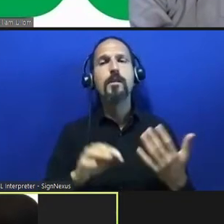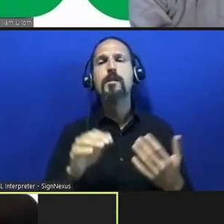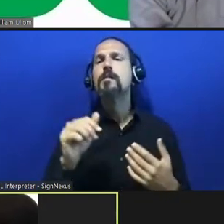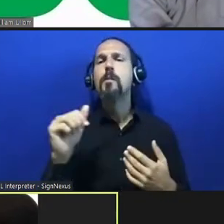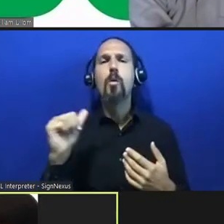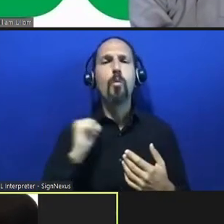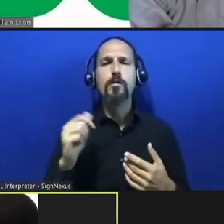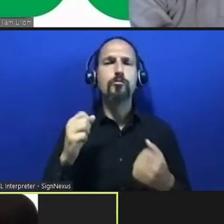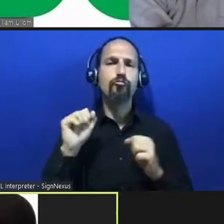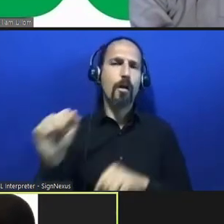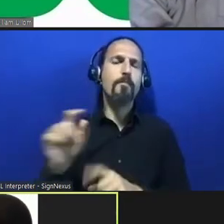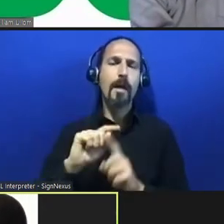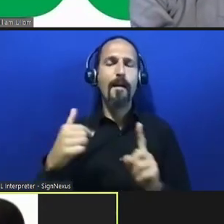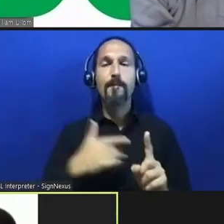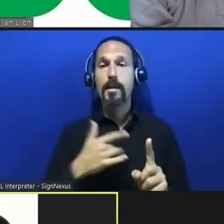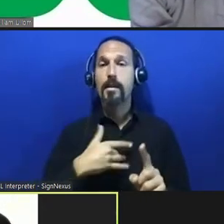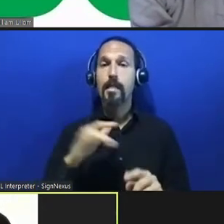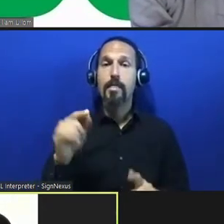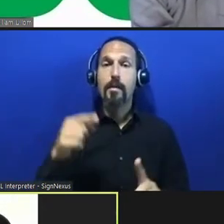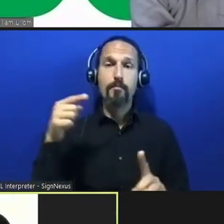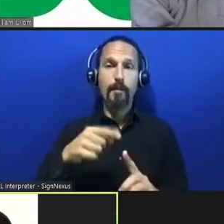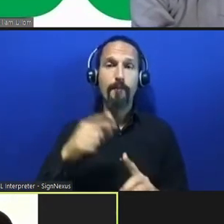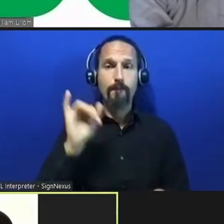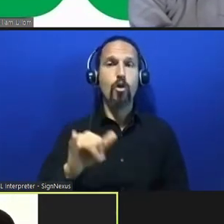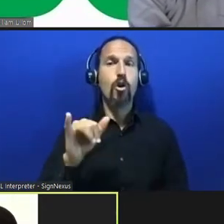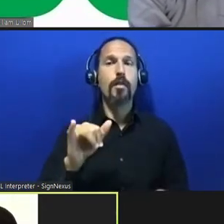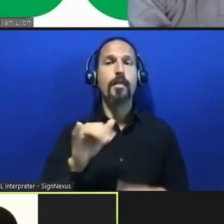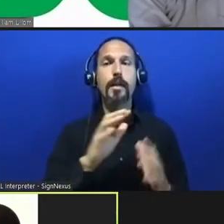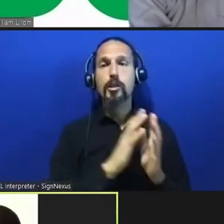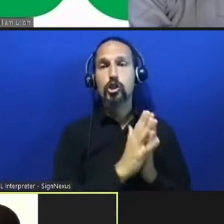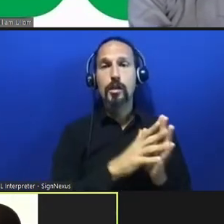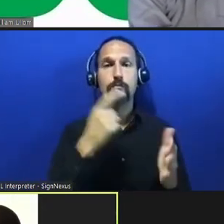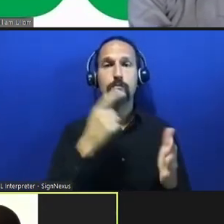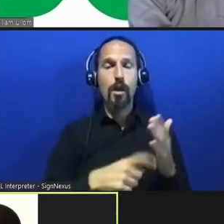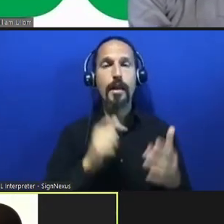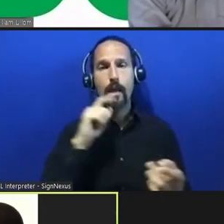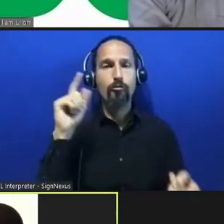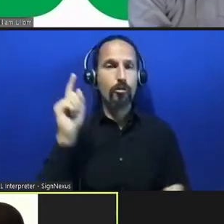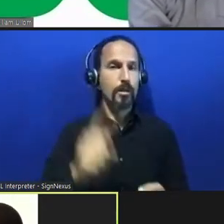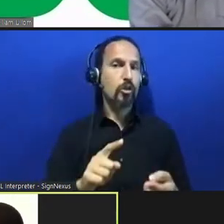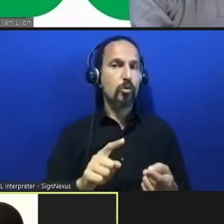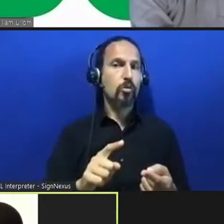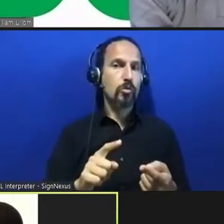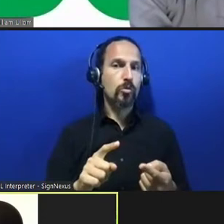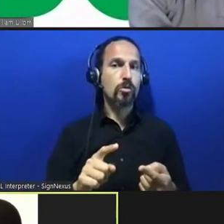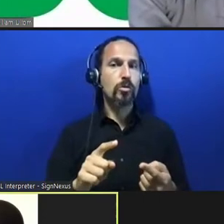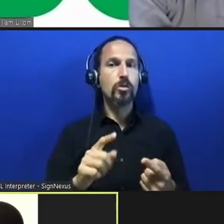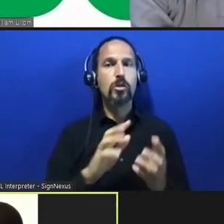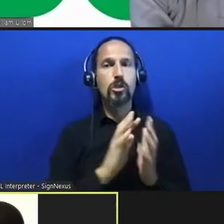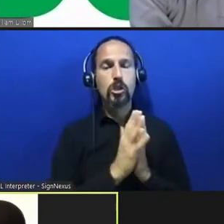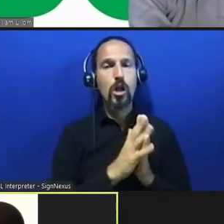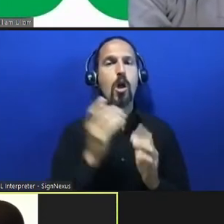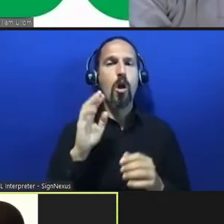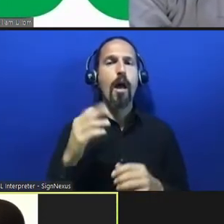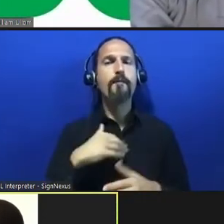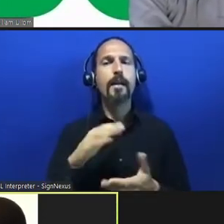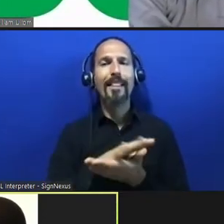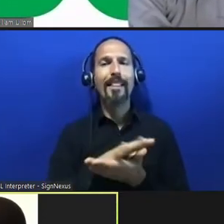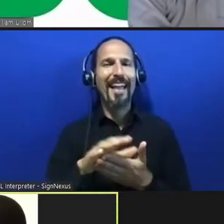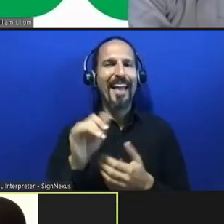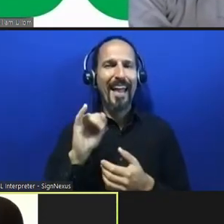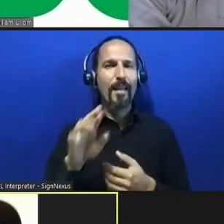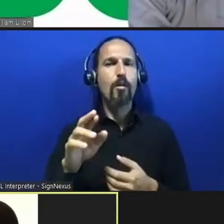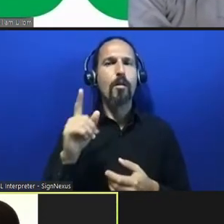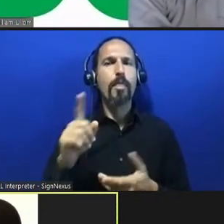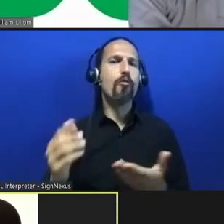but I feel the main priority of congestion pricing is not really to reduce congestion or to have cleaner air is